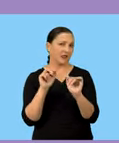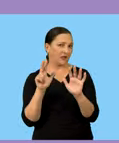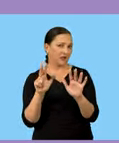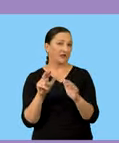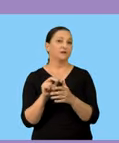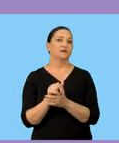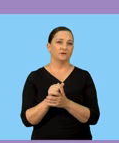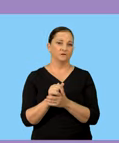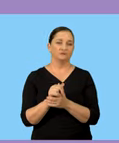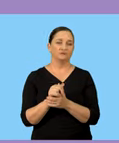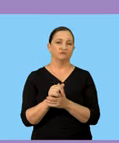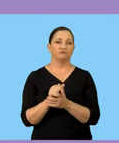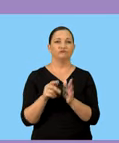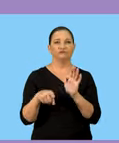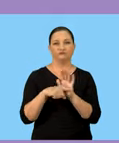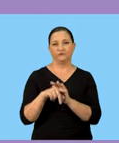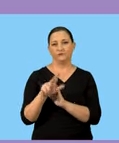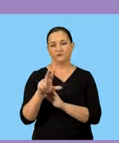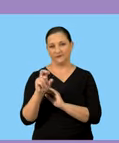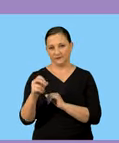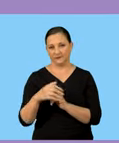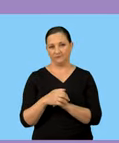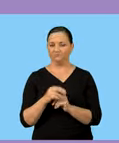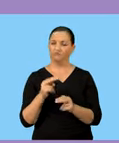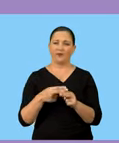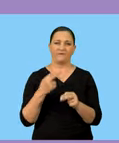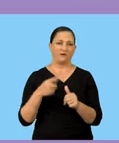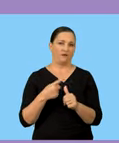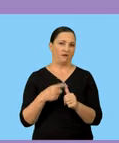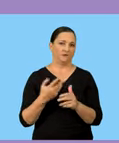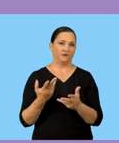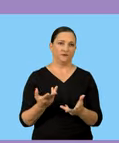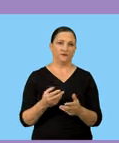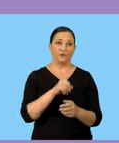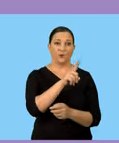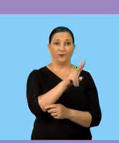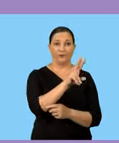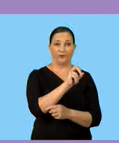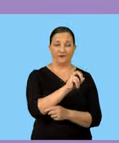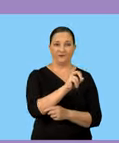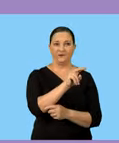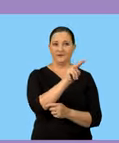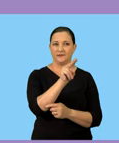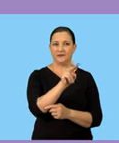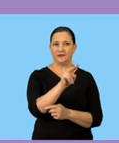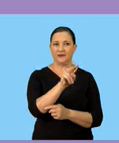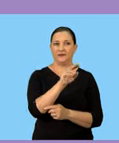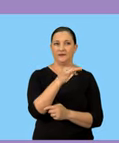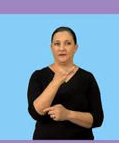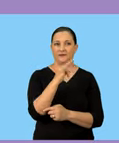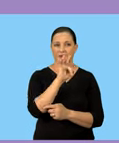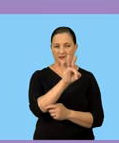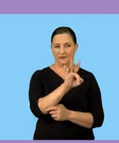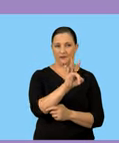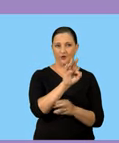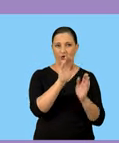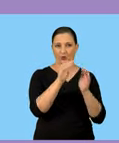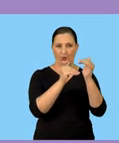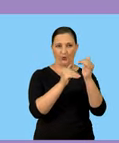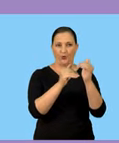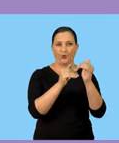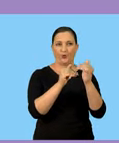there. What is 10 multiplied by 8? That is our 80. And that is our final answer.